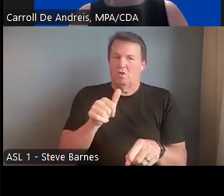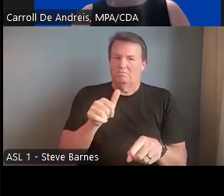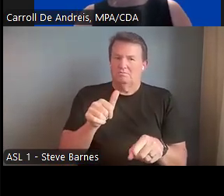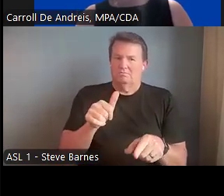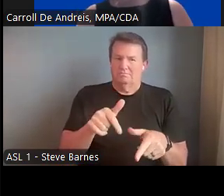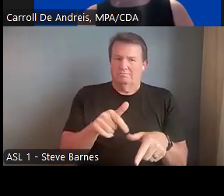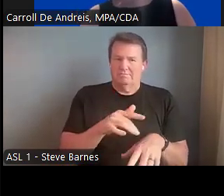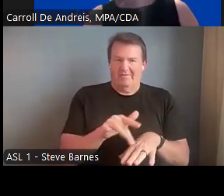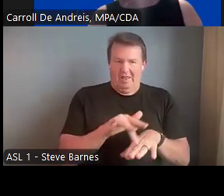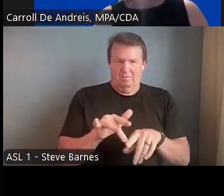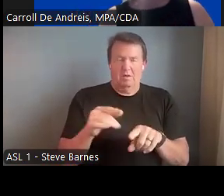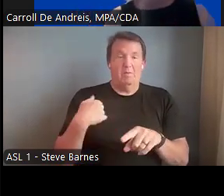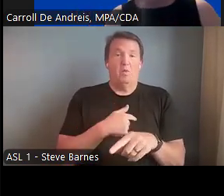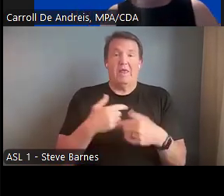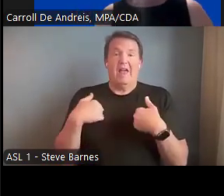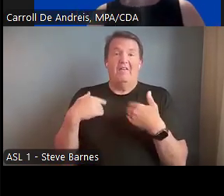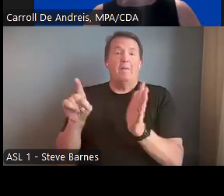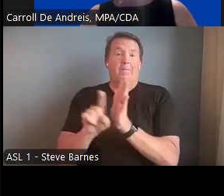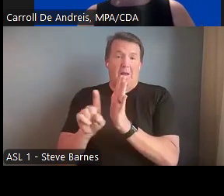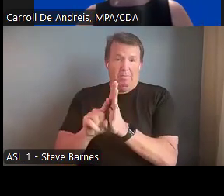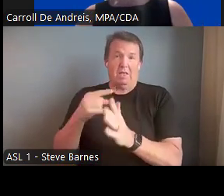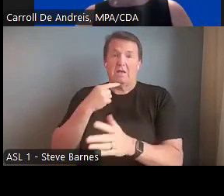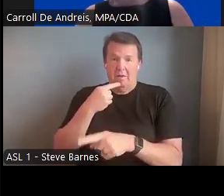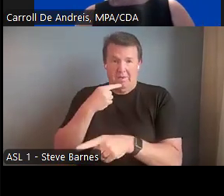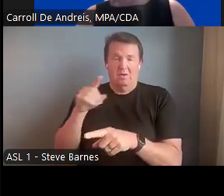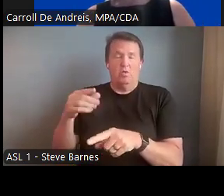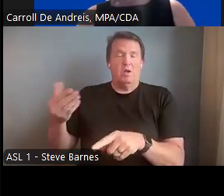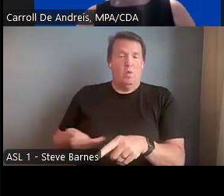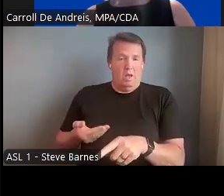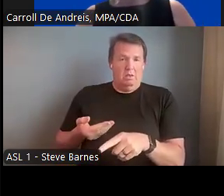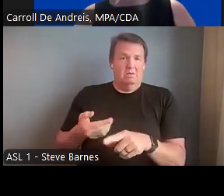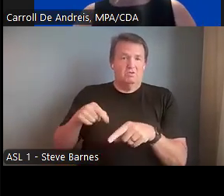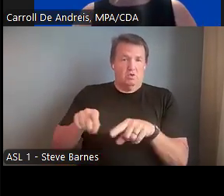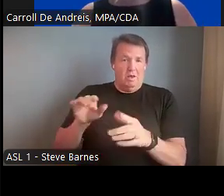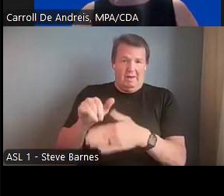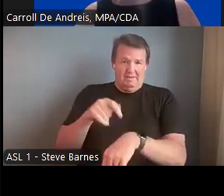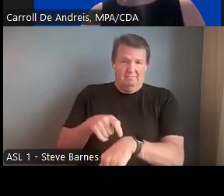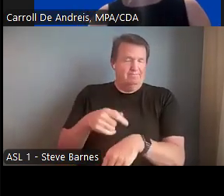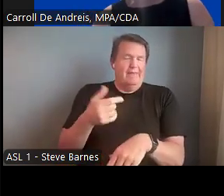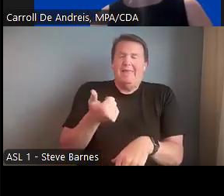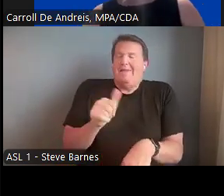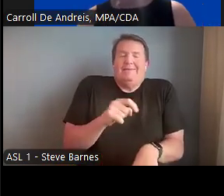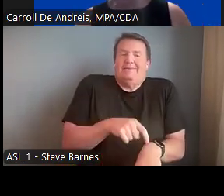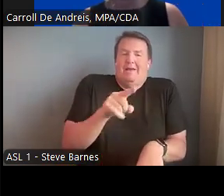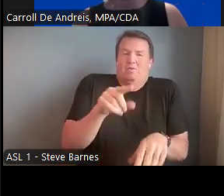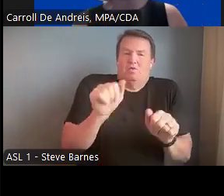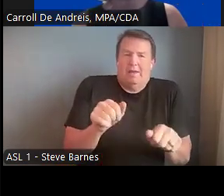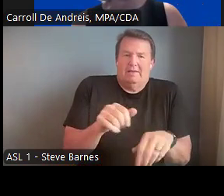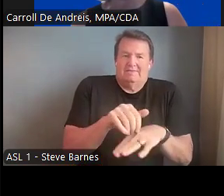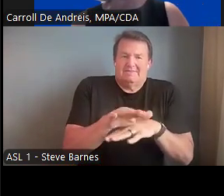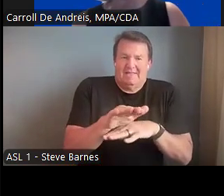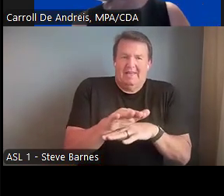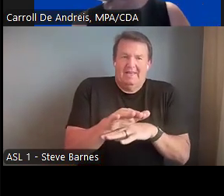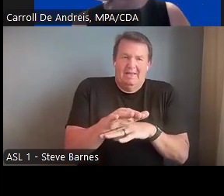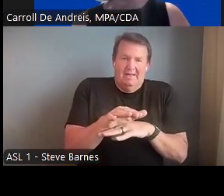period, and we would welcome your public comments during that time. Of course, at any time, you can submit your